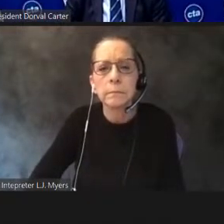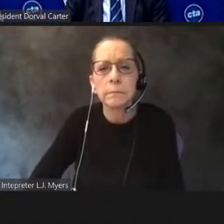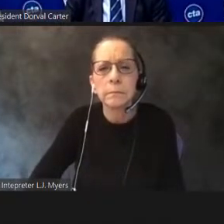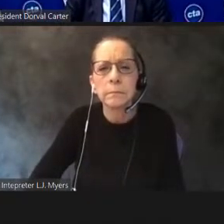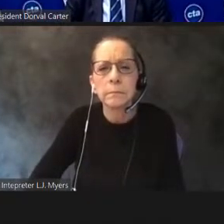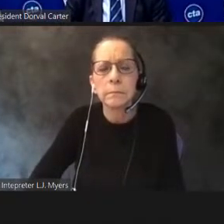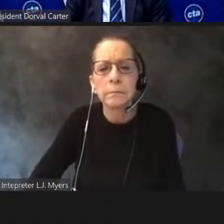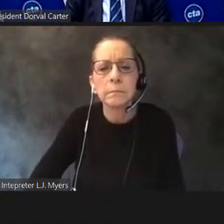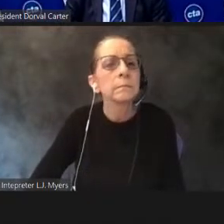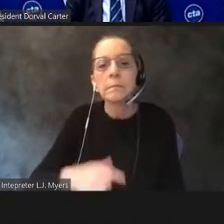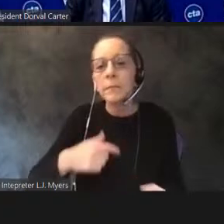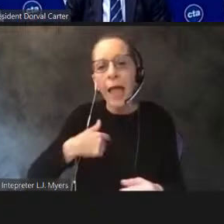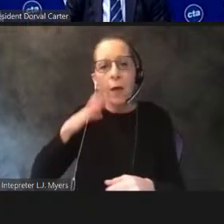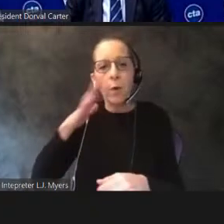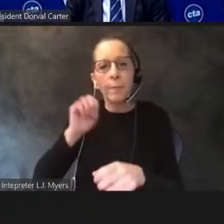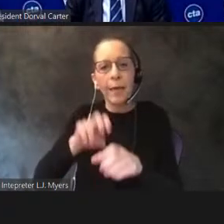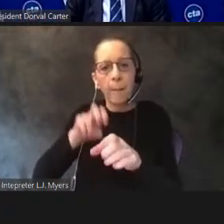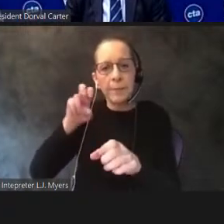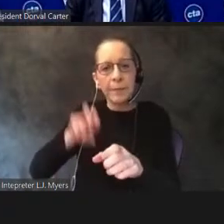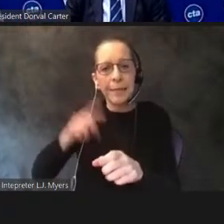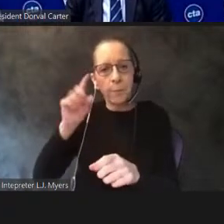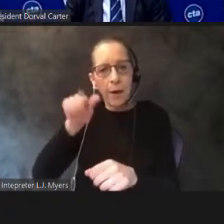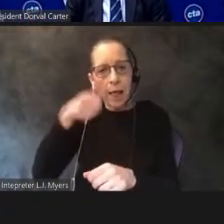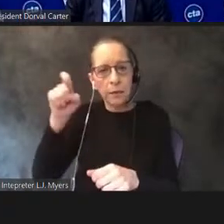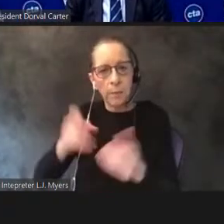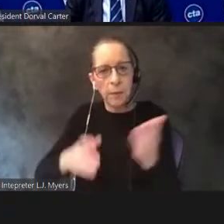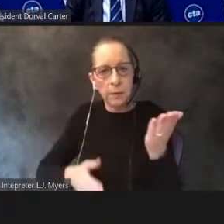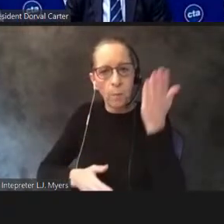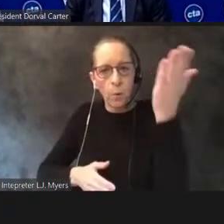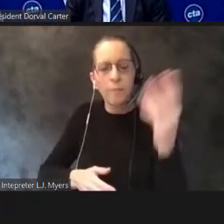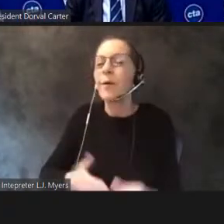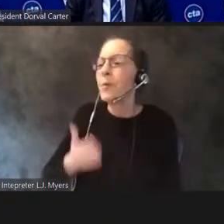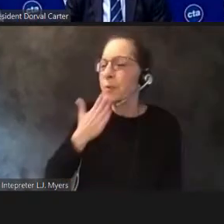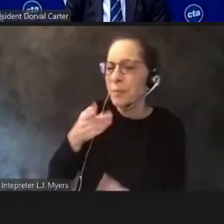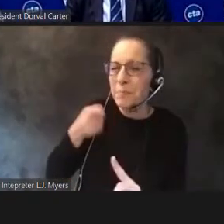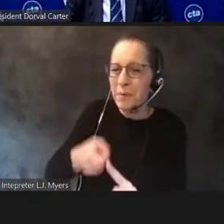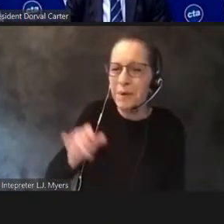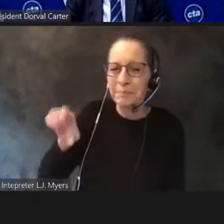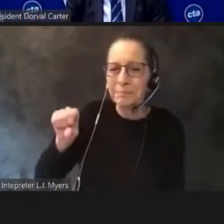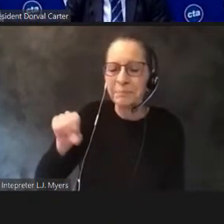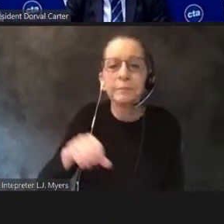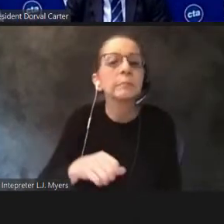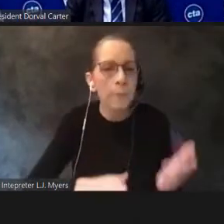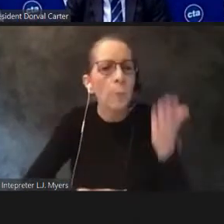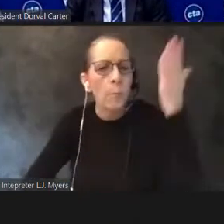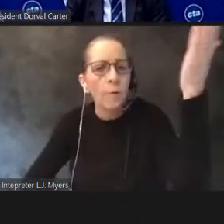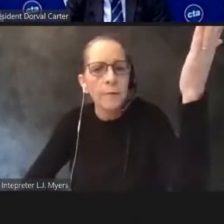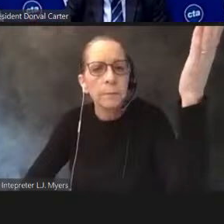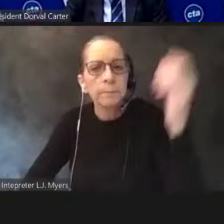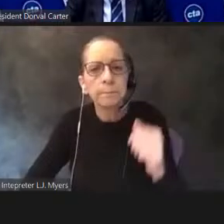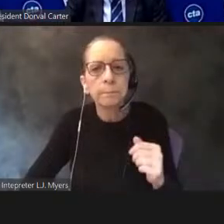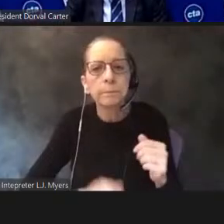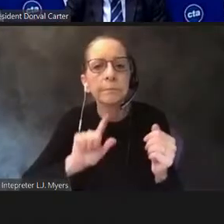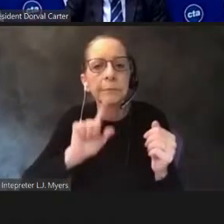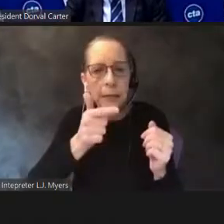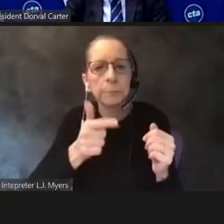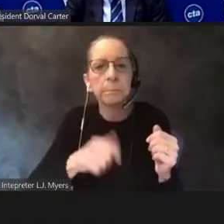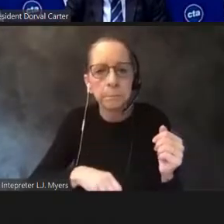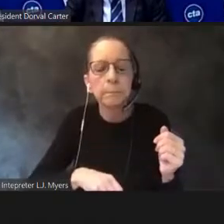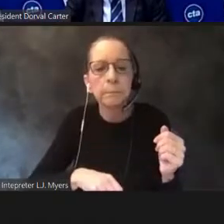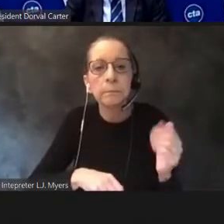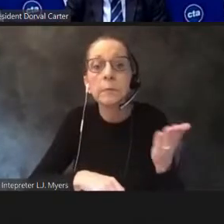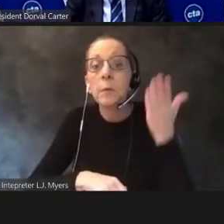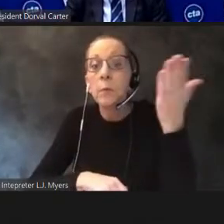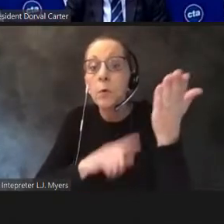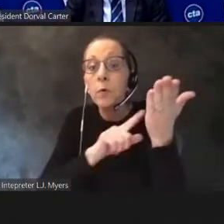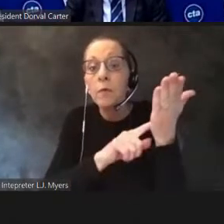I will be abstaining on this, so someone else will have to move this. Good point. So moved. Second. A move